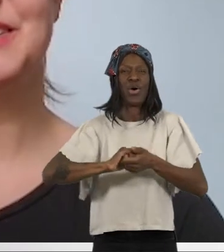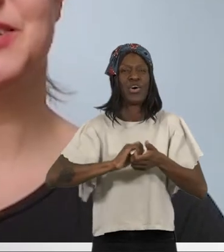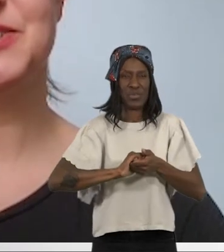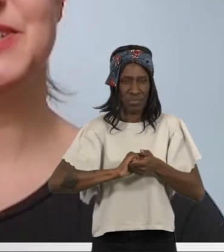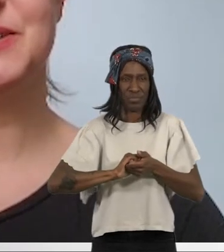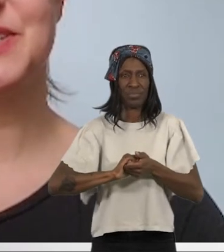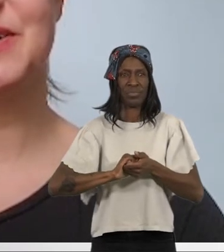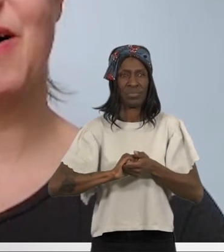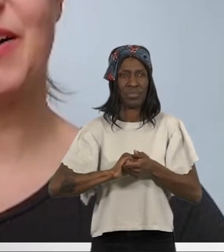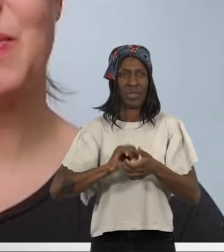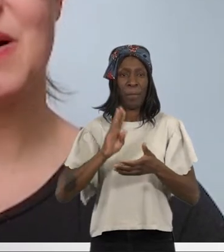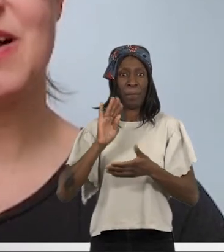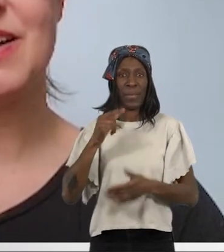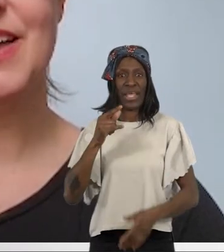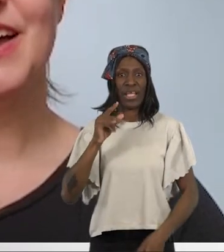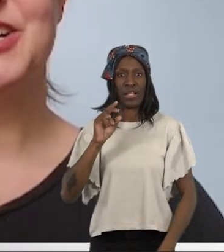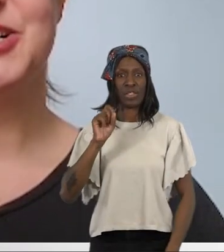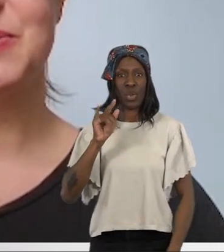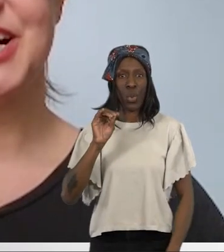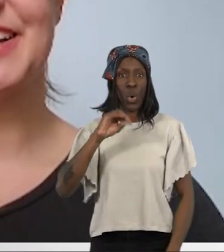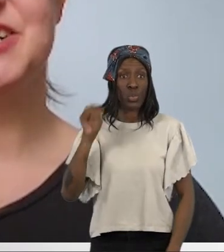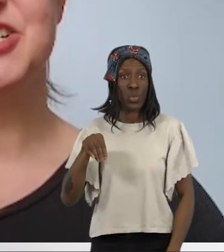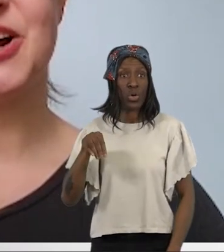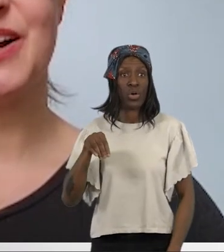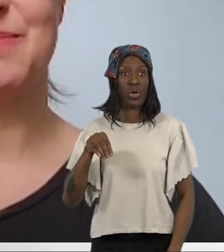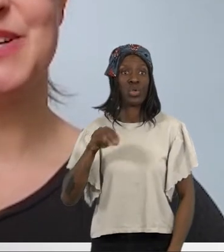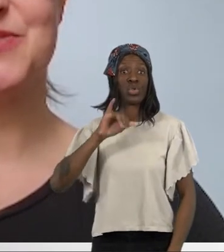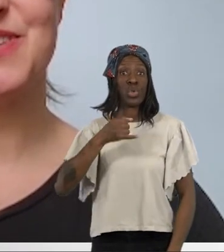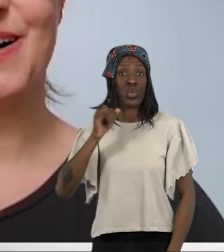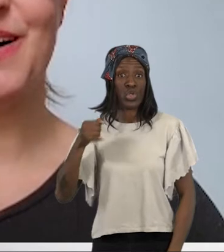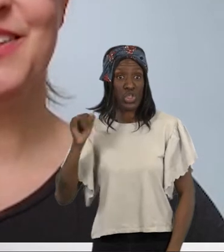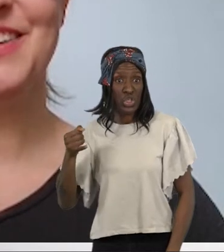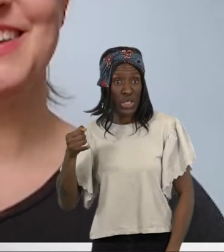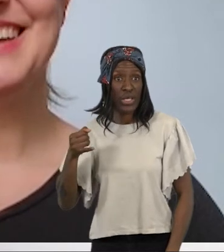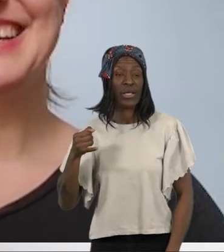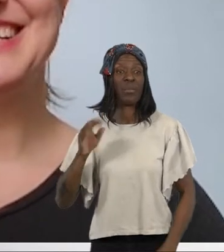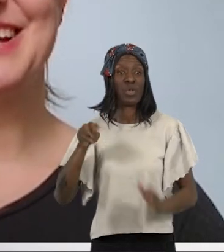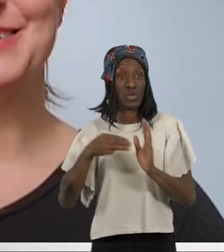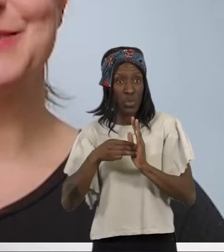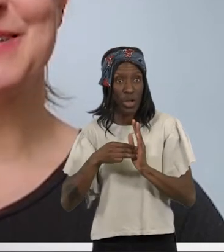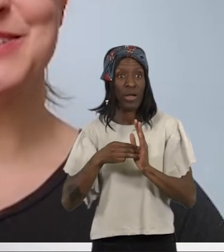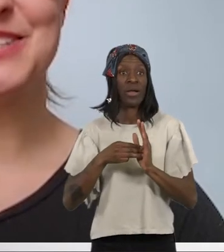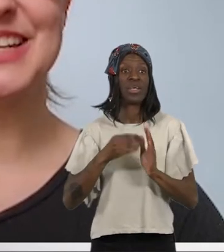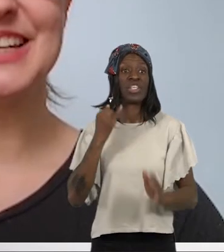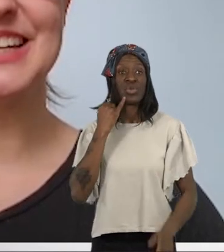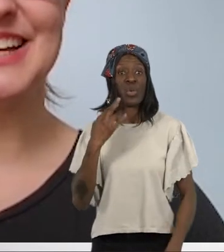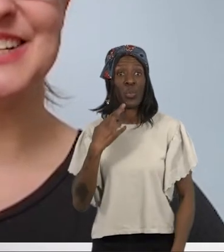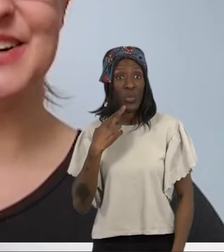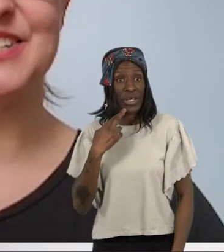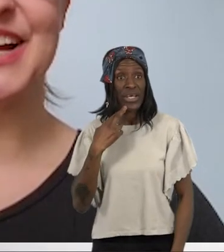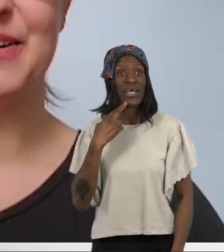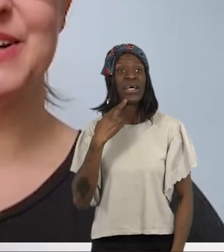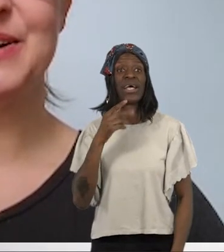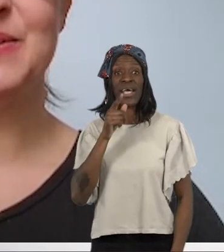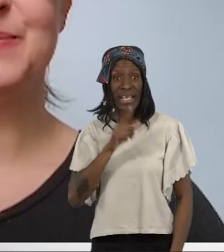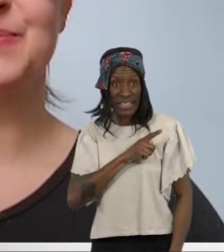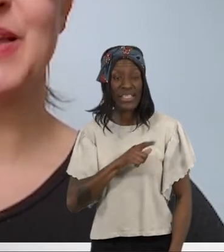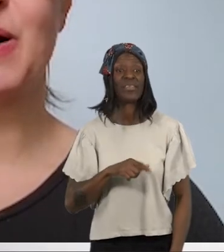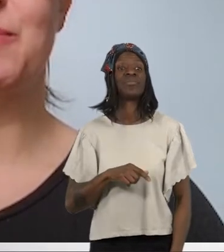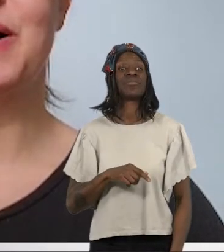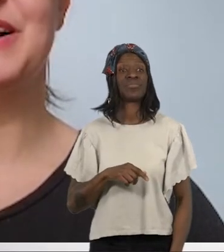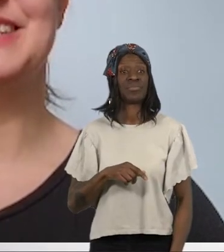include Being Studios in Ottawa, Joe, Jack, and John in Montreal, Janelle Rouse in London,